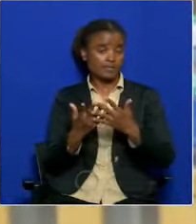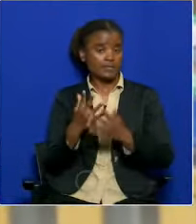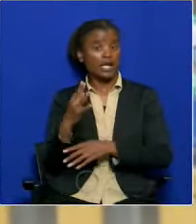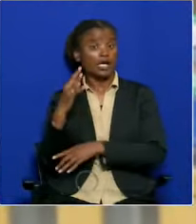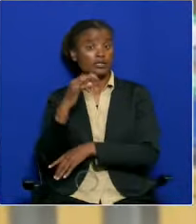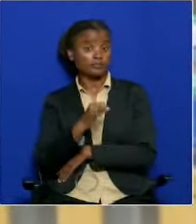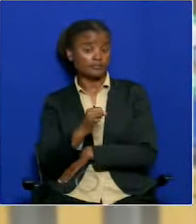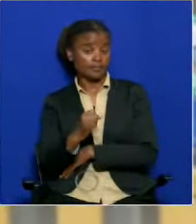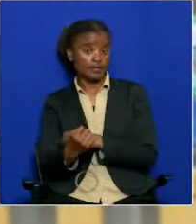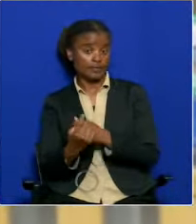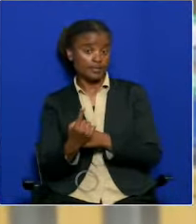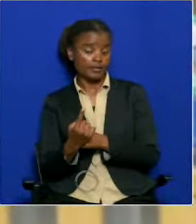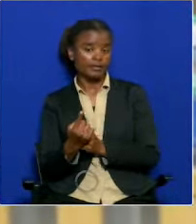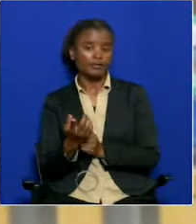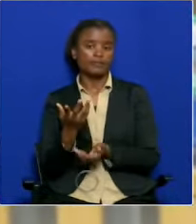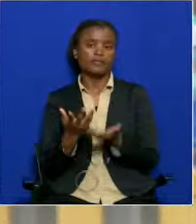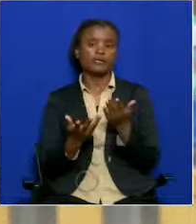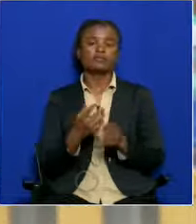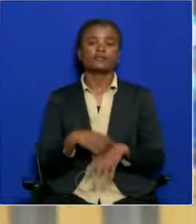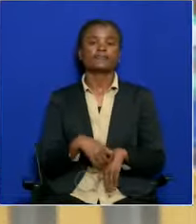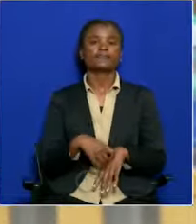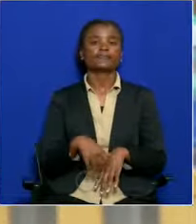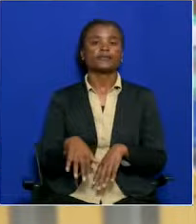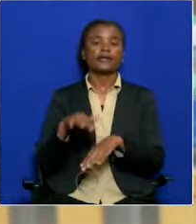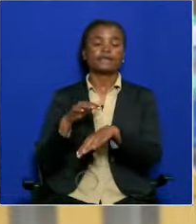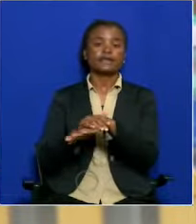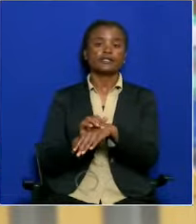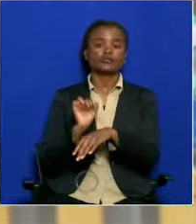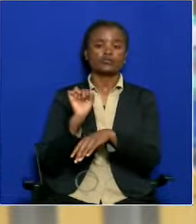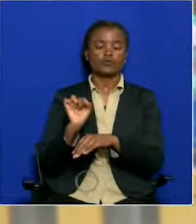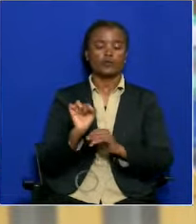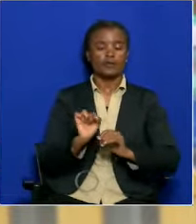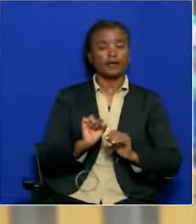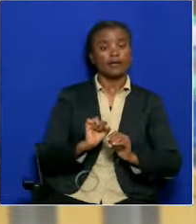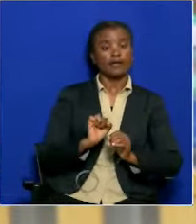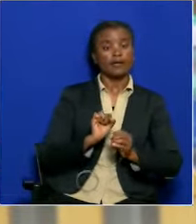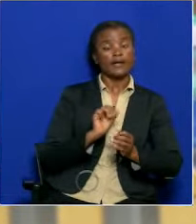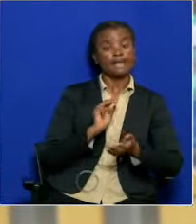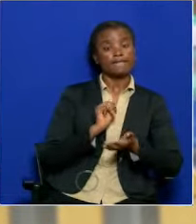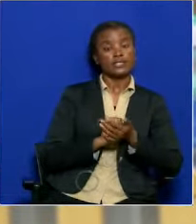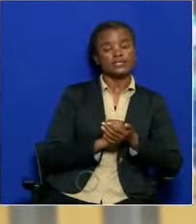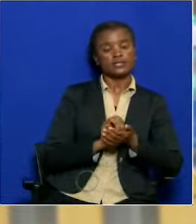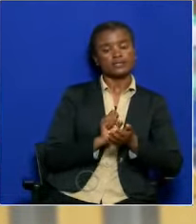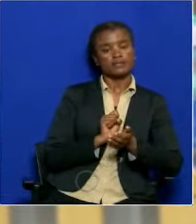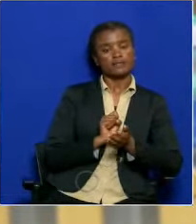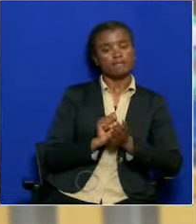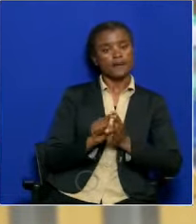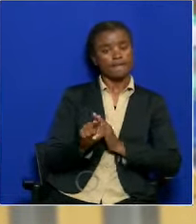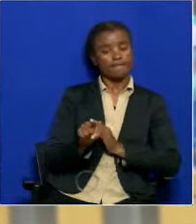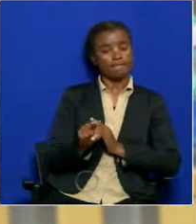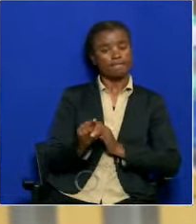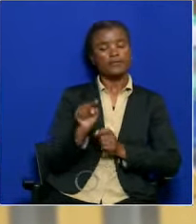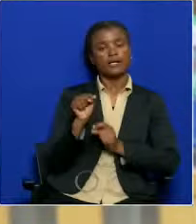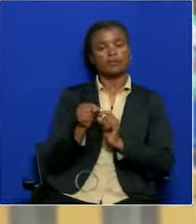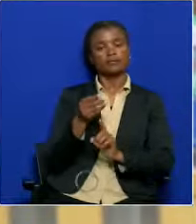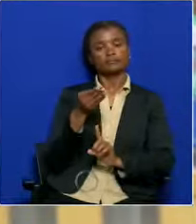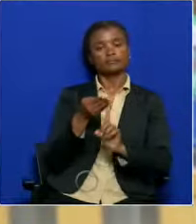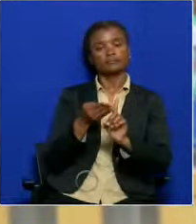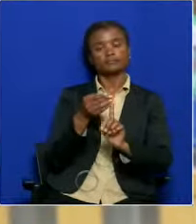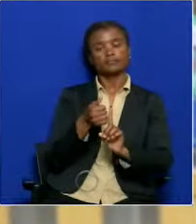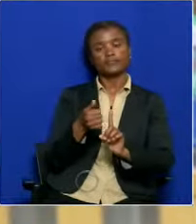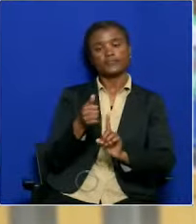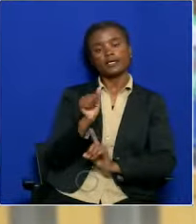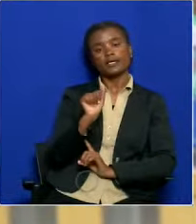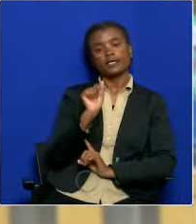friend forwards you this message about Mr. Kaula, you forward it to